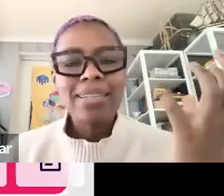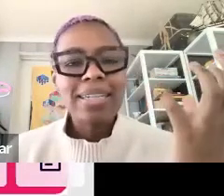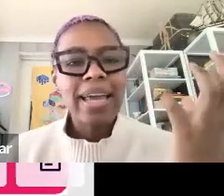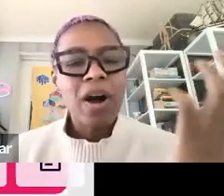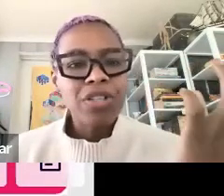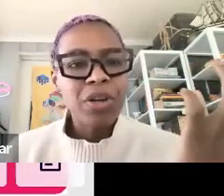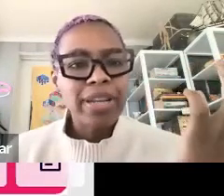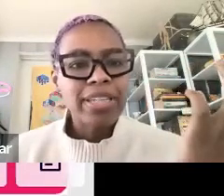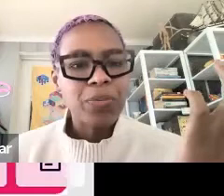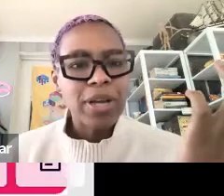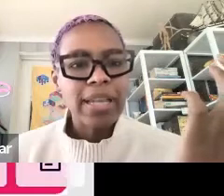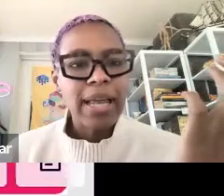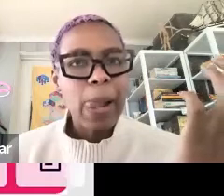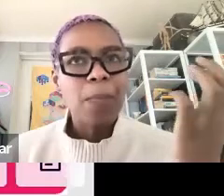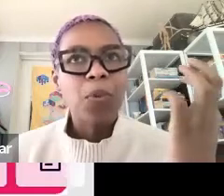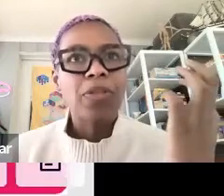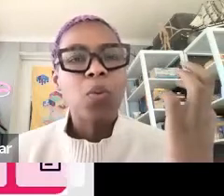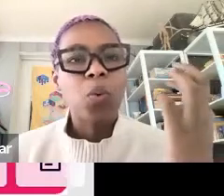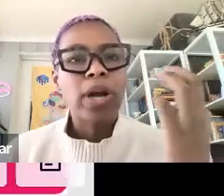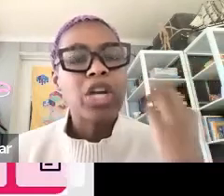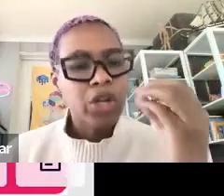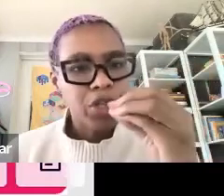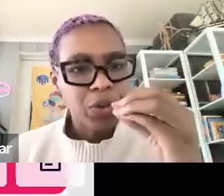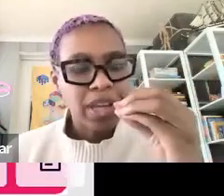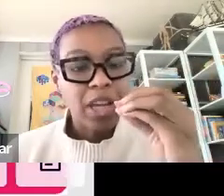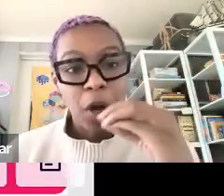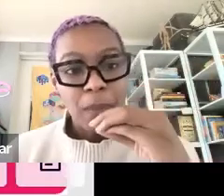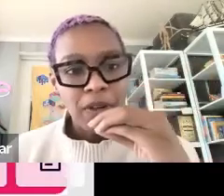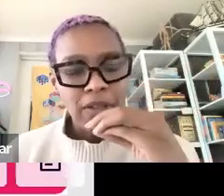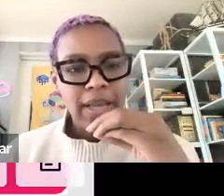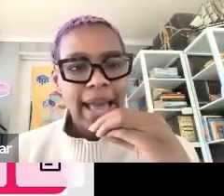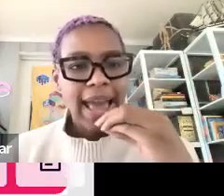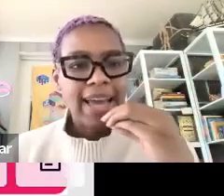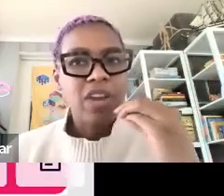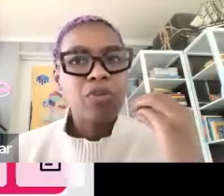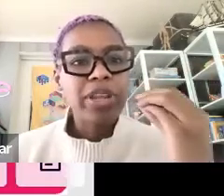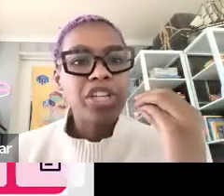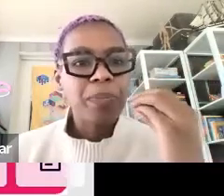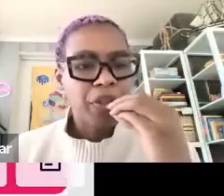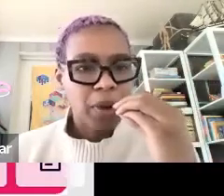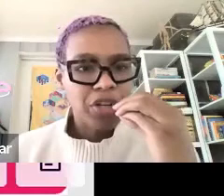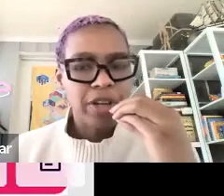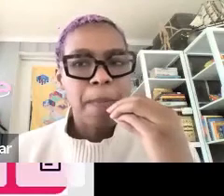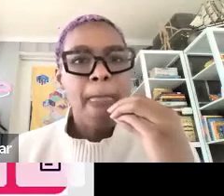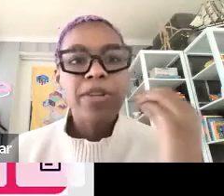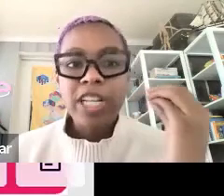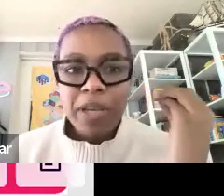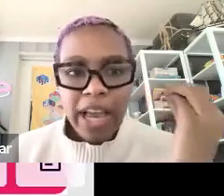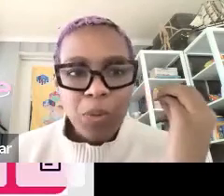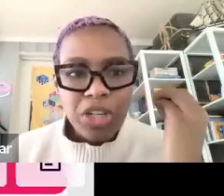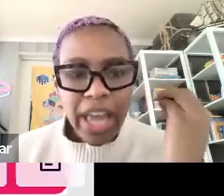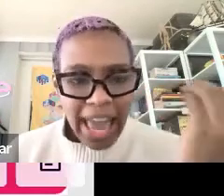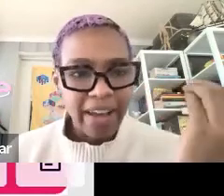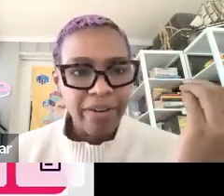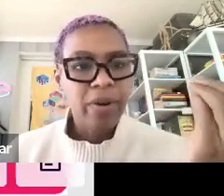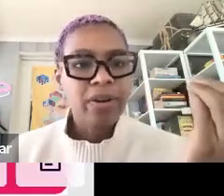But it also needs to resonate with what it could do that could be harmful. And it really should bear the question, just because